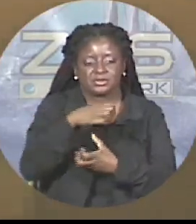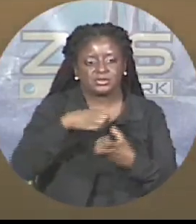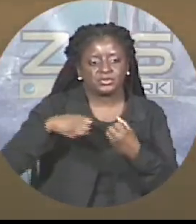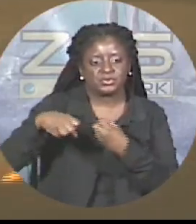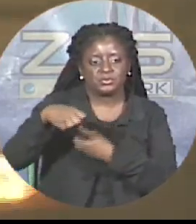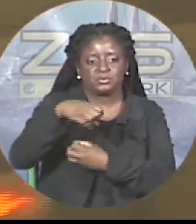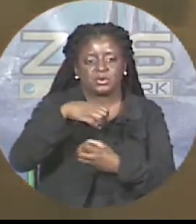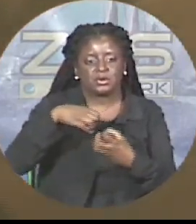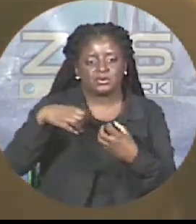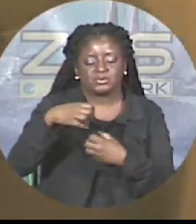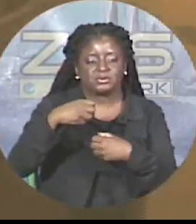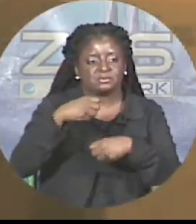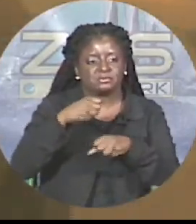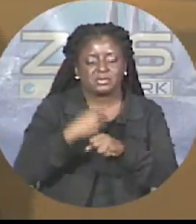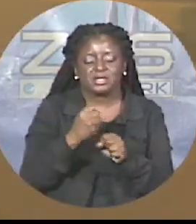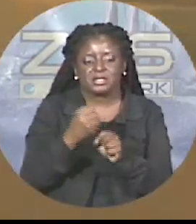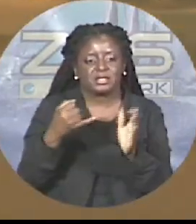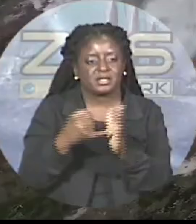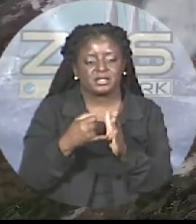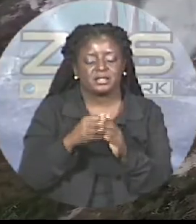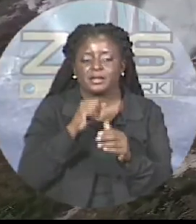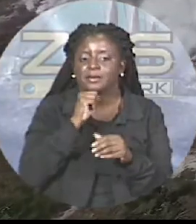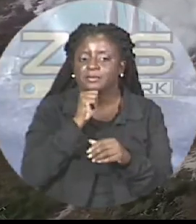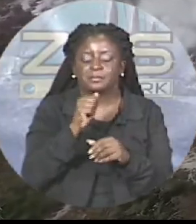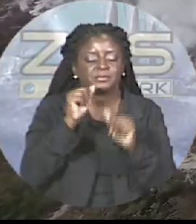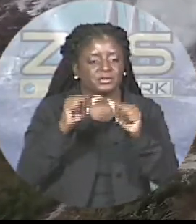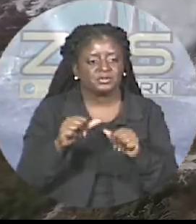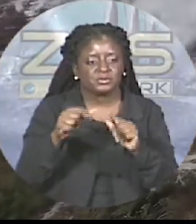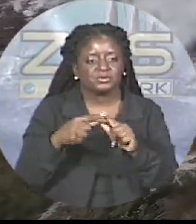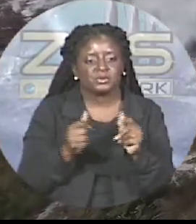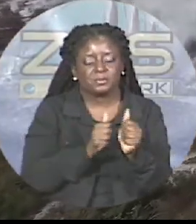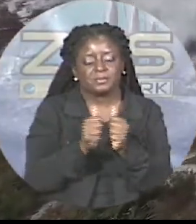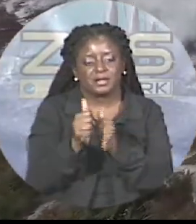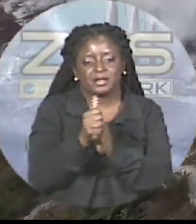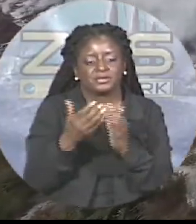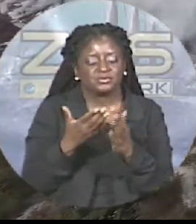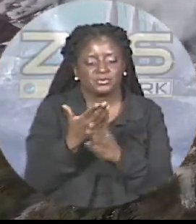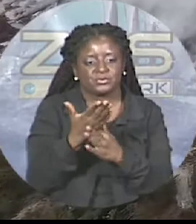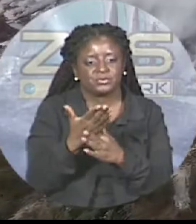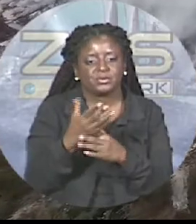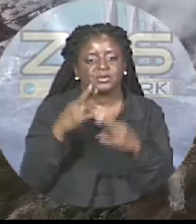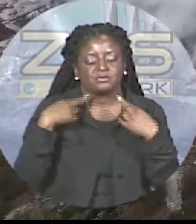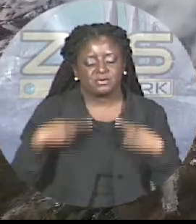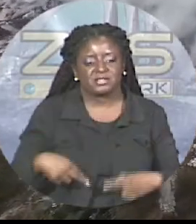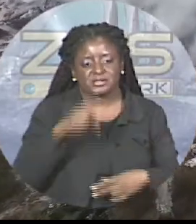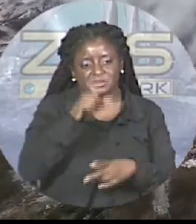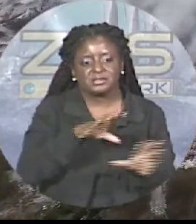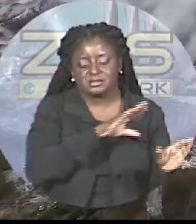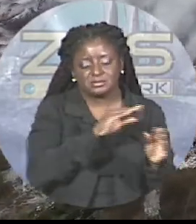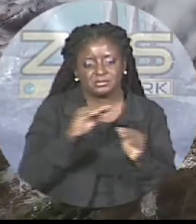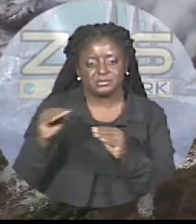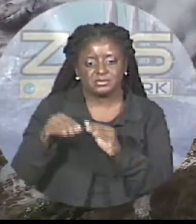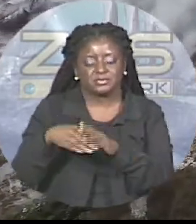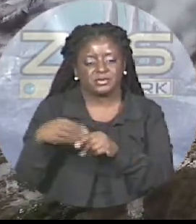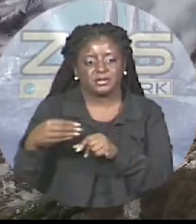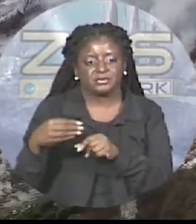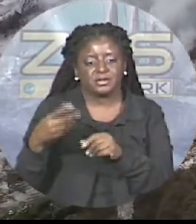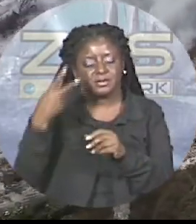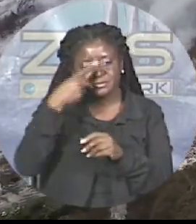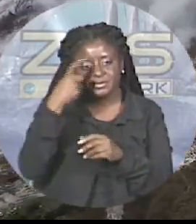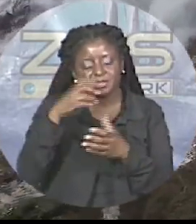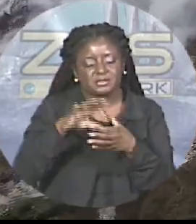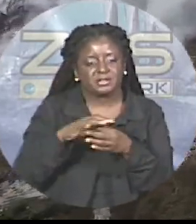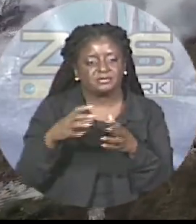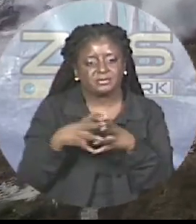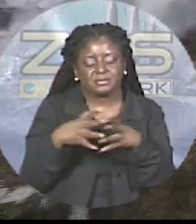for residents to evacuate and authorities to conduct assessments. The lingering smoke was the remnants of a massive fire that erupted like an